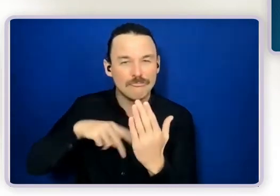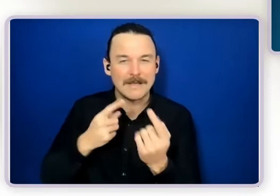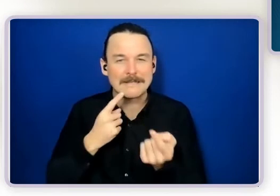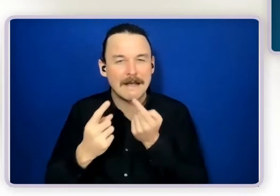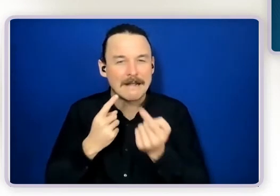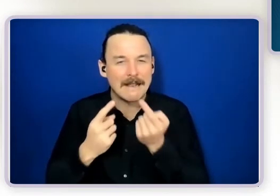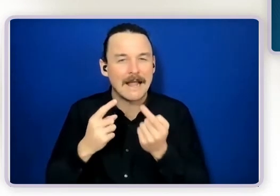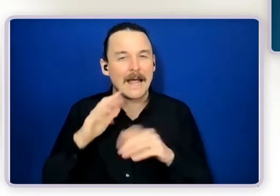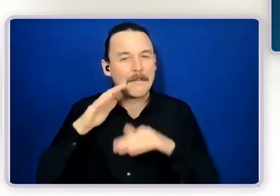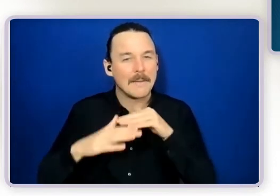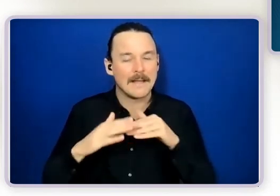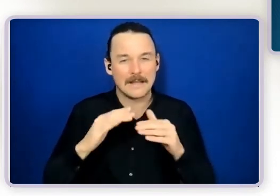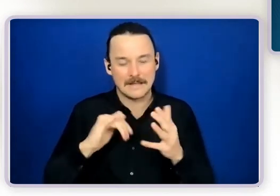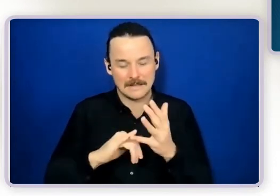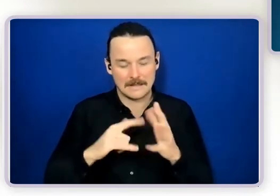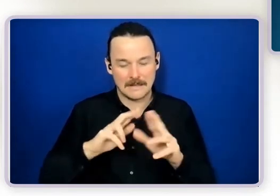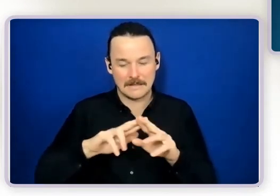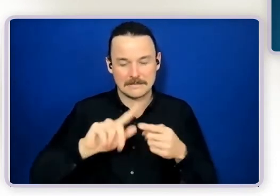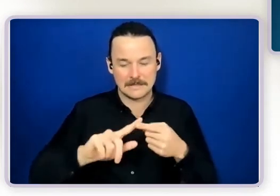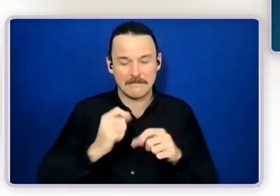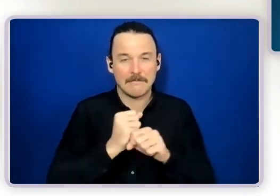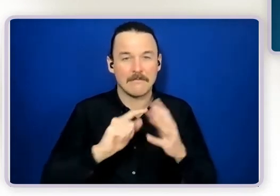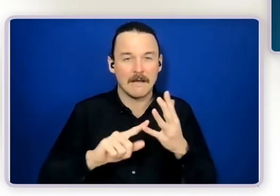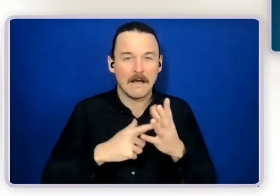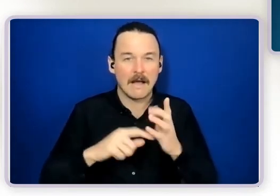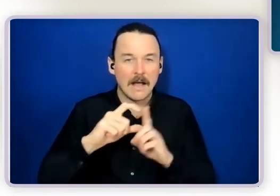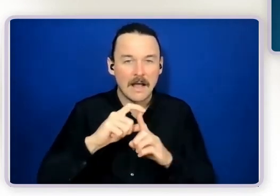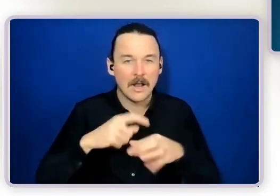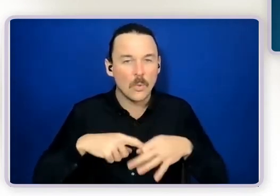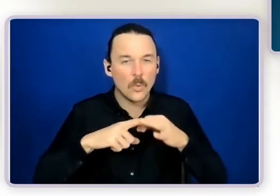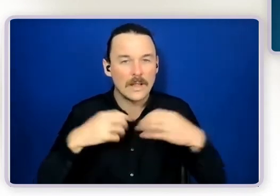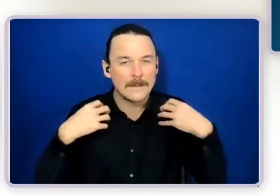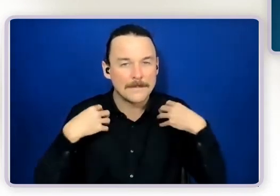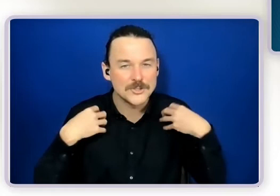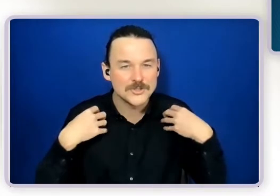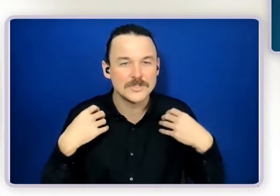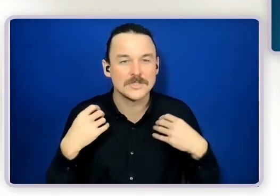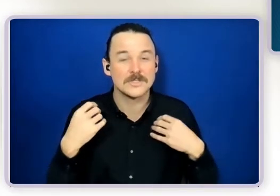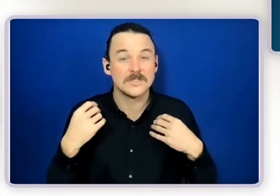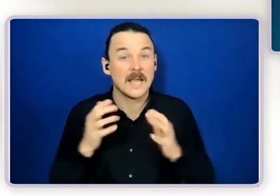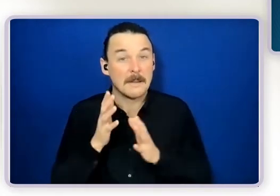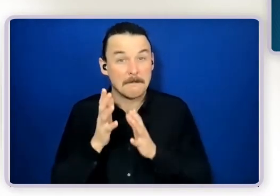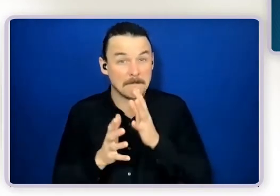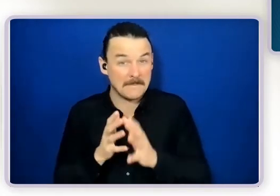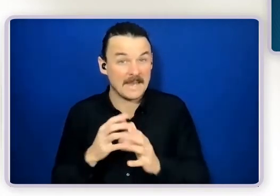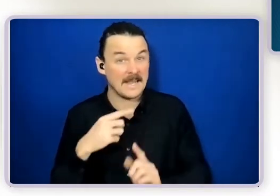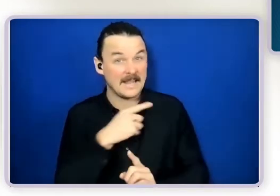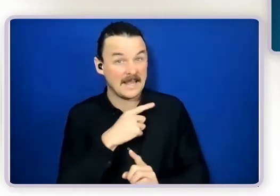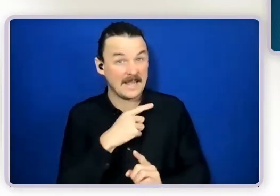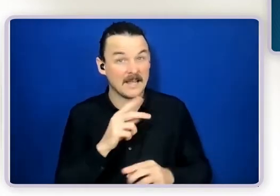befalling people with disabilities, how often they're being restrained. The answer is no, they are not experts.